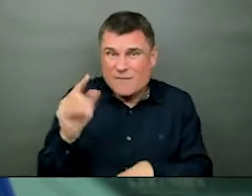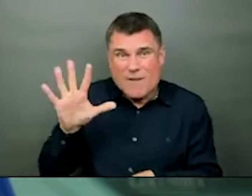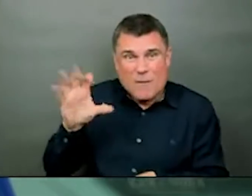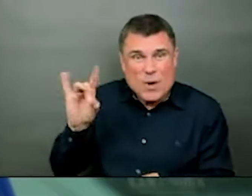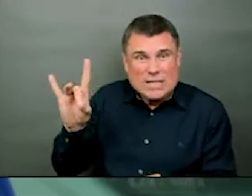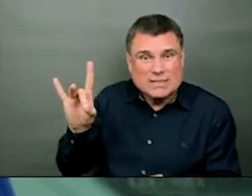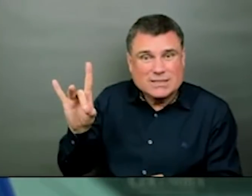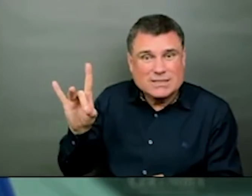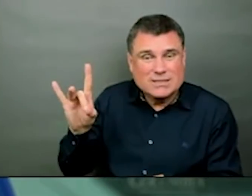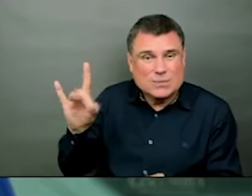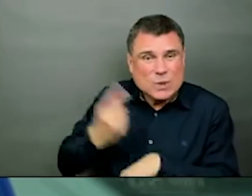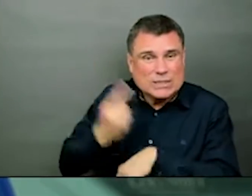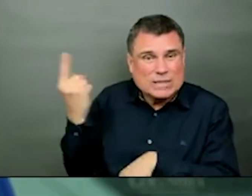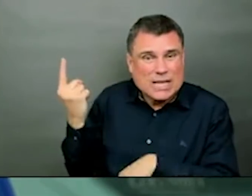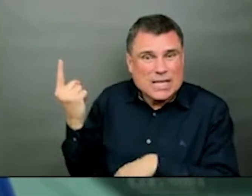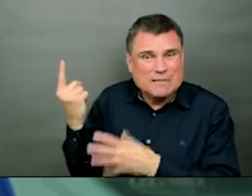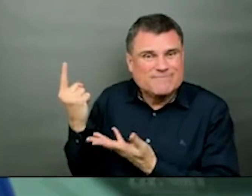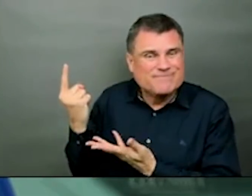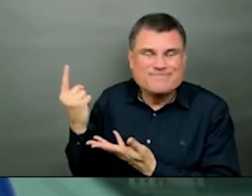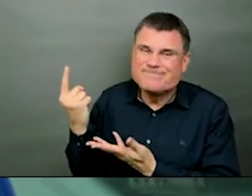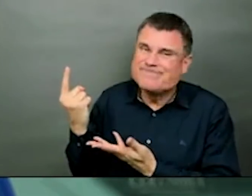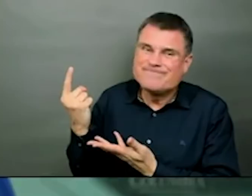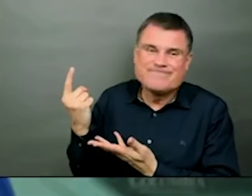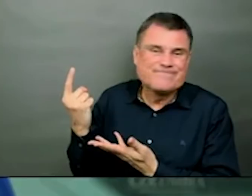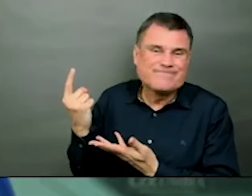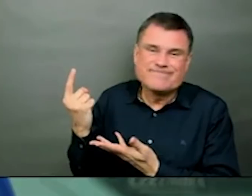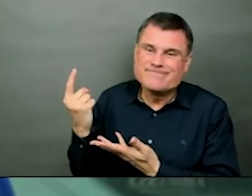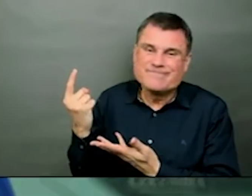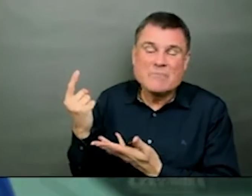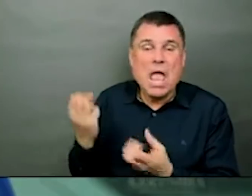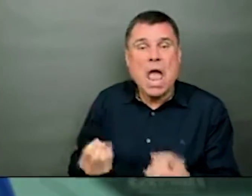people in hospital. And now is the time to follow the rules.